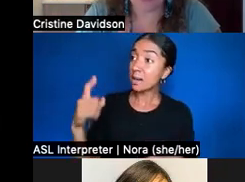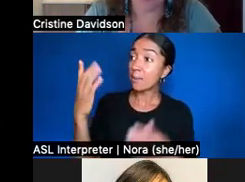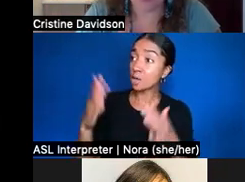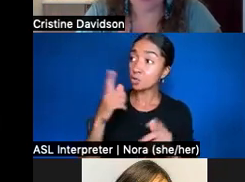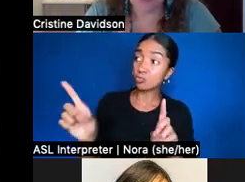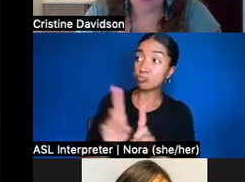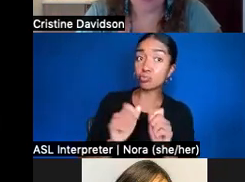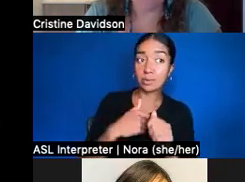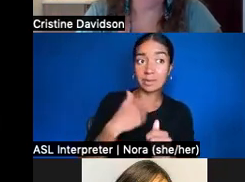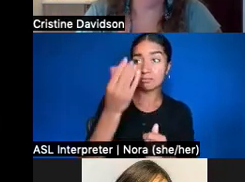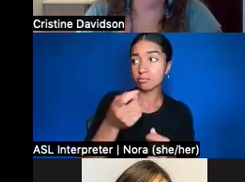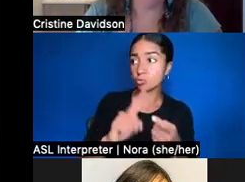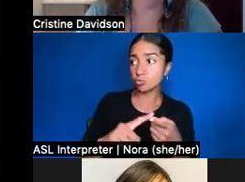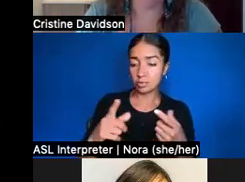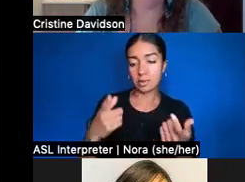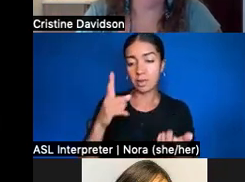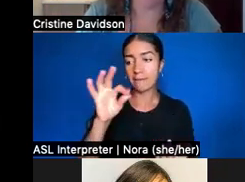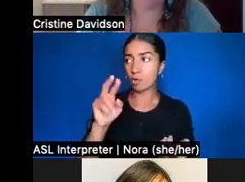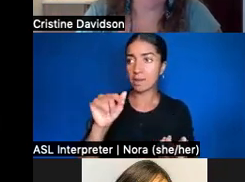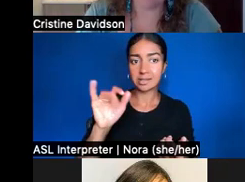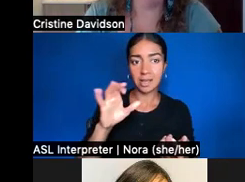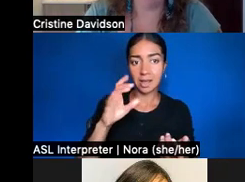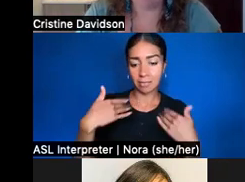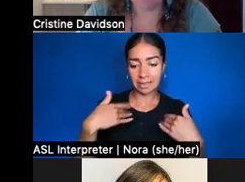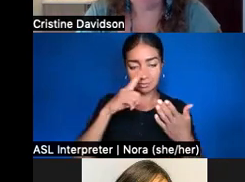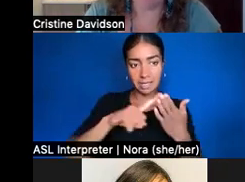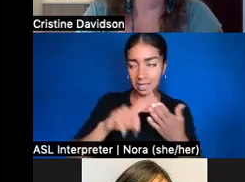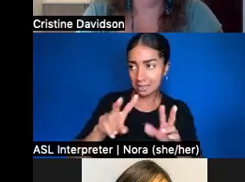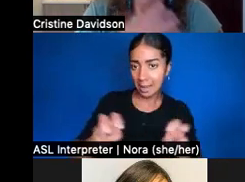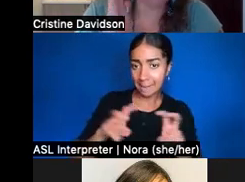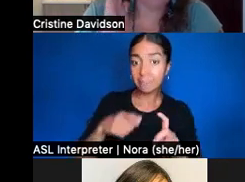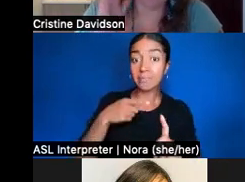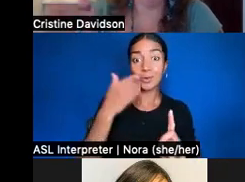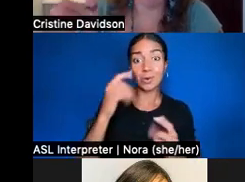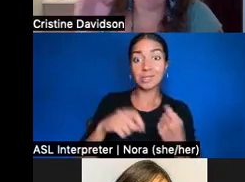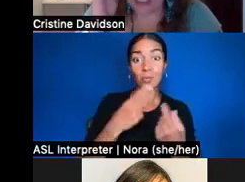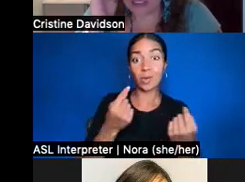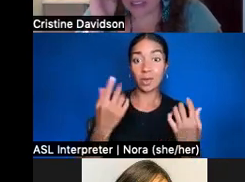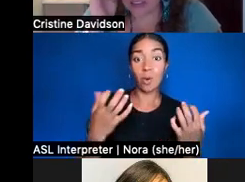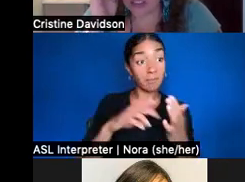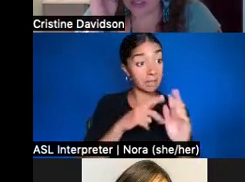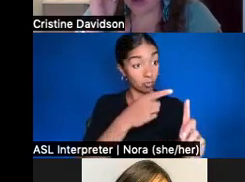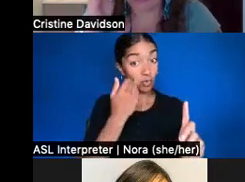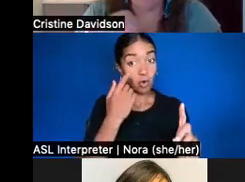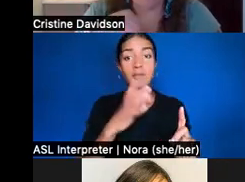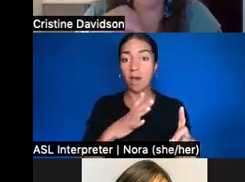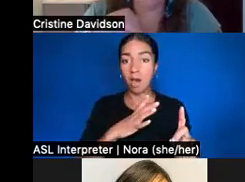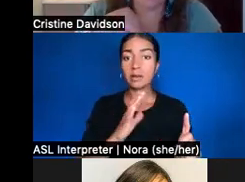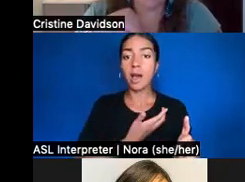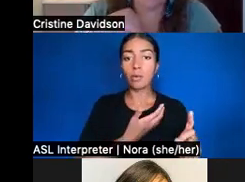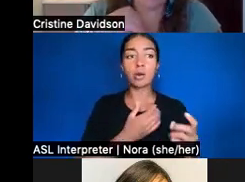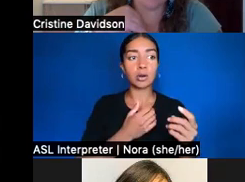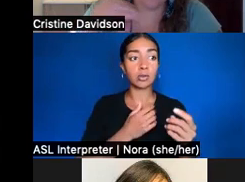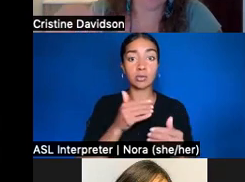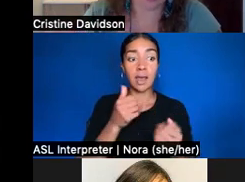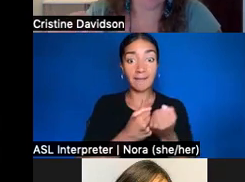exactly what they want, right? And so our advocacy will reflect that. If they know and they want to go, we can still slow it down and make